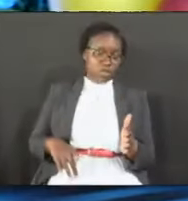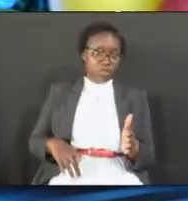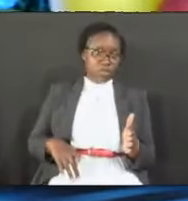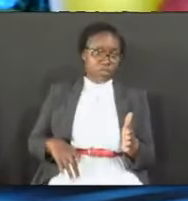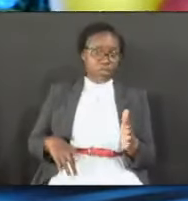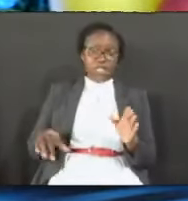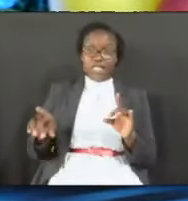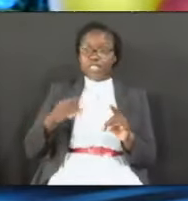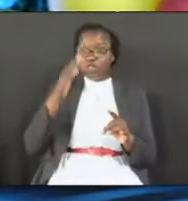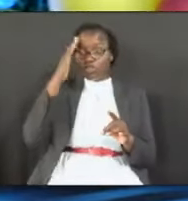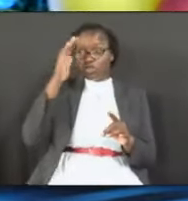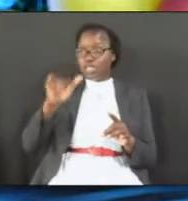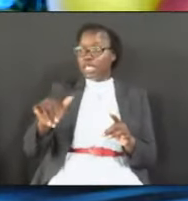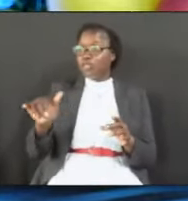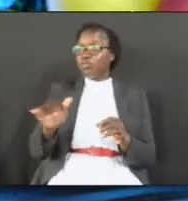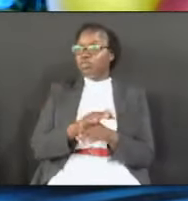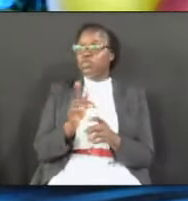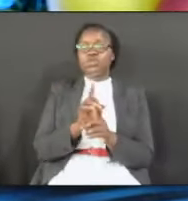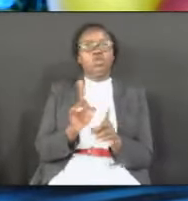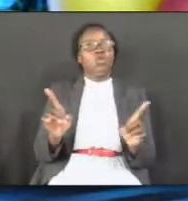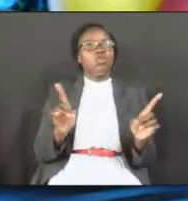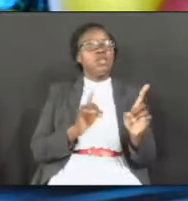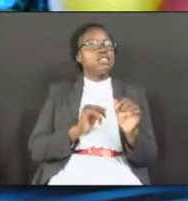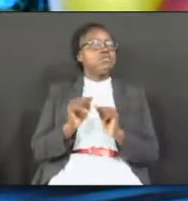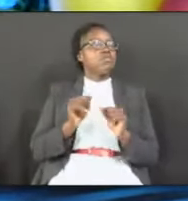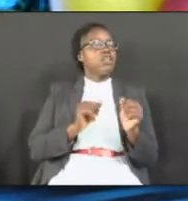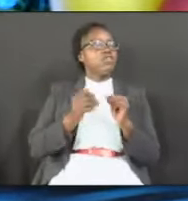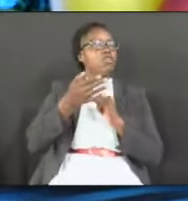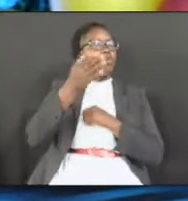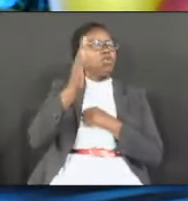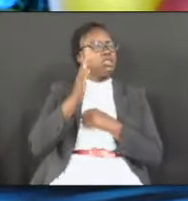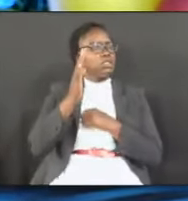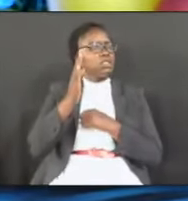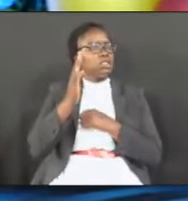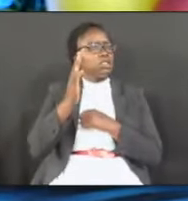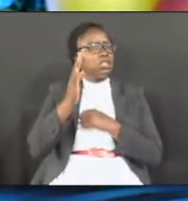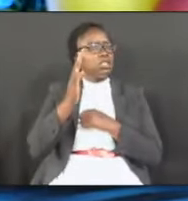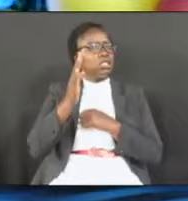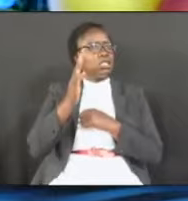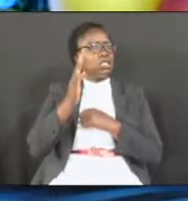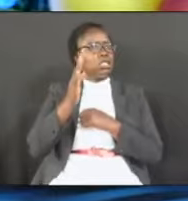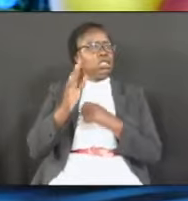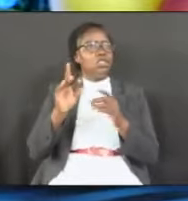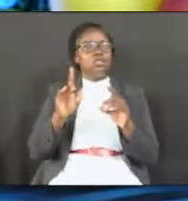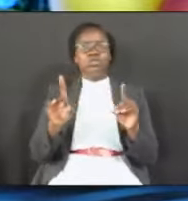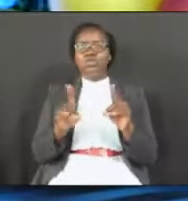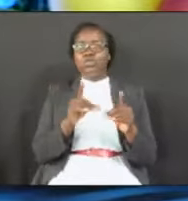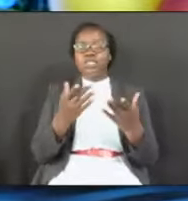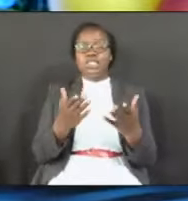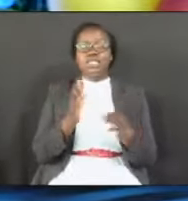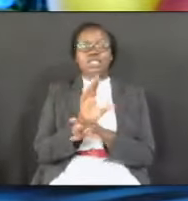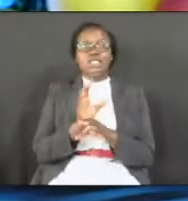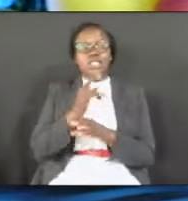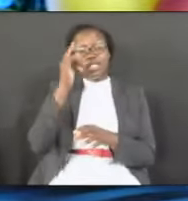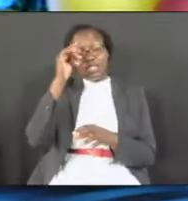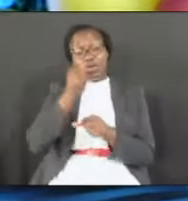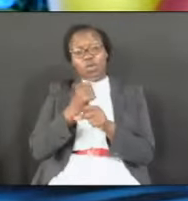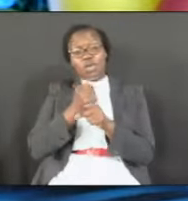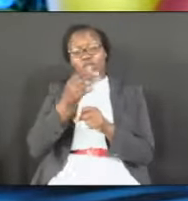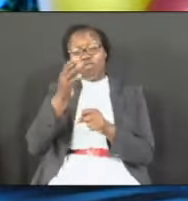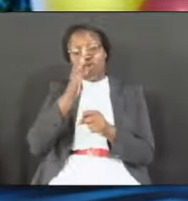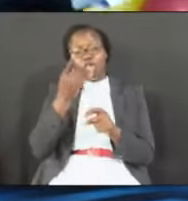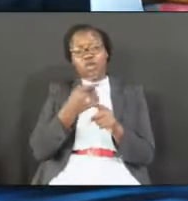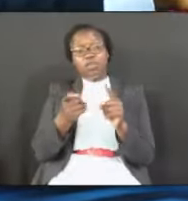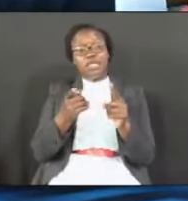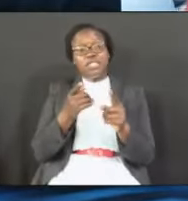you know that most of us fight for God? Do things in church thinking we are fighting for the Lord, but actually we are